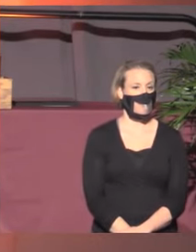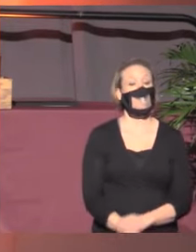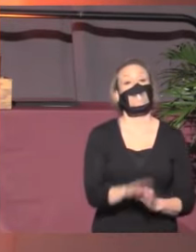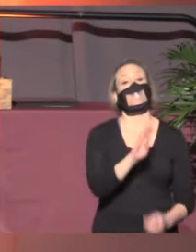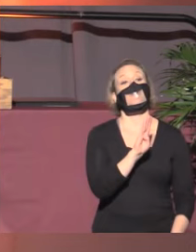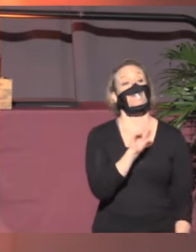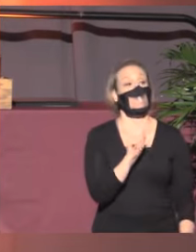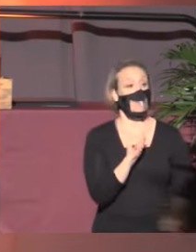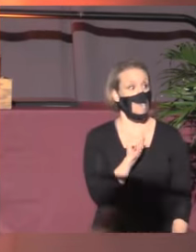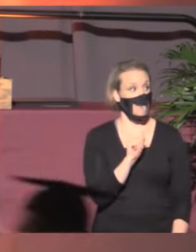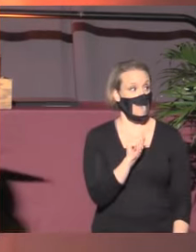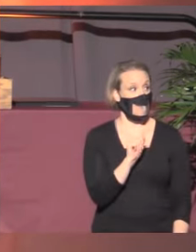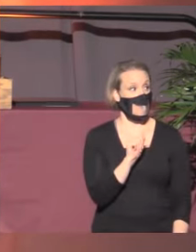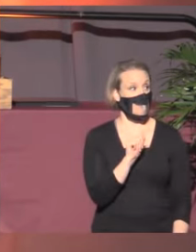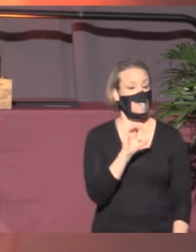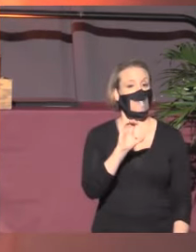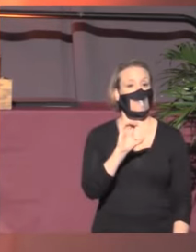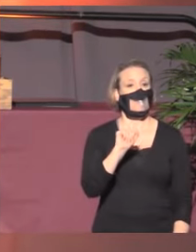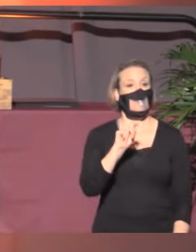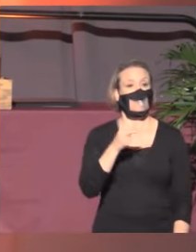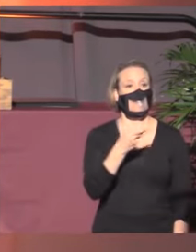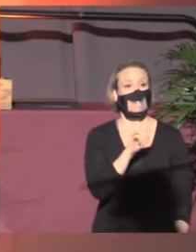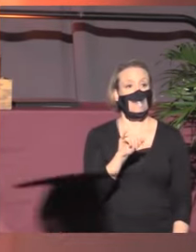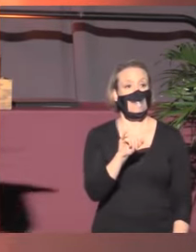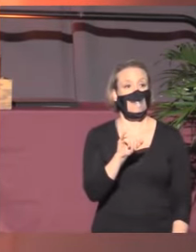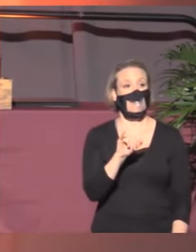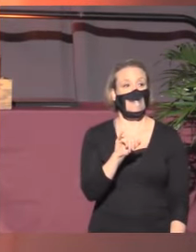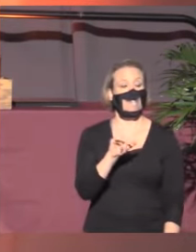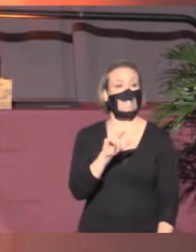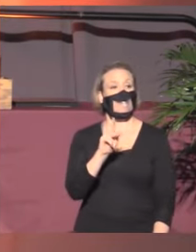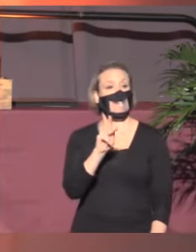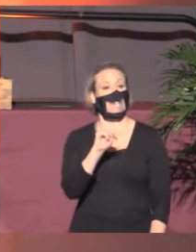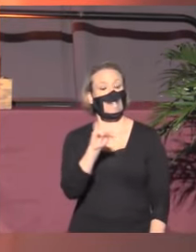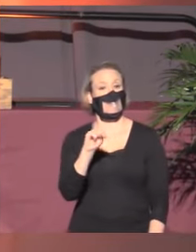Bachelor of Arts, Kathy Kim No.